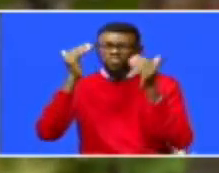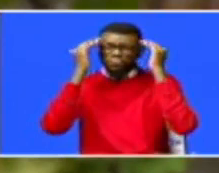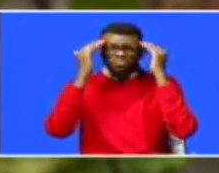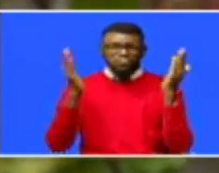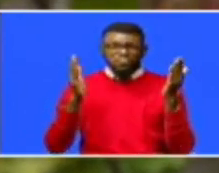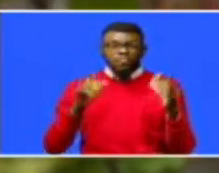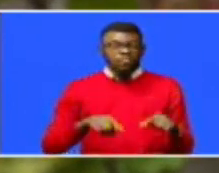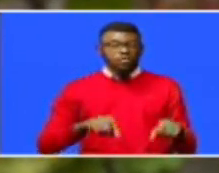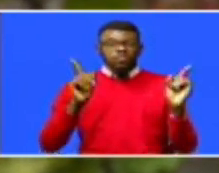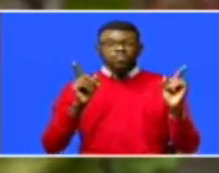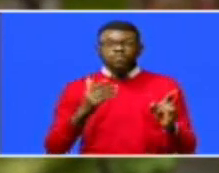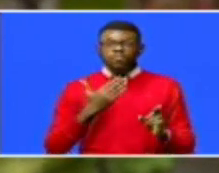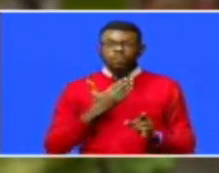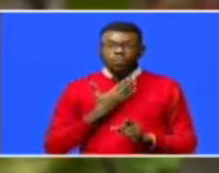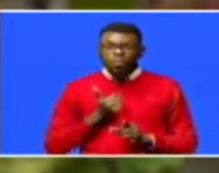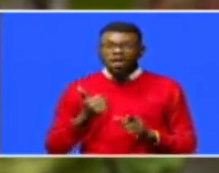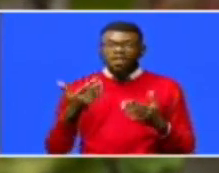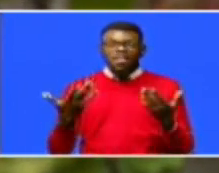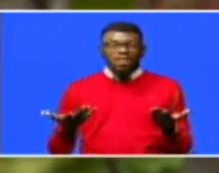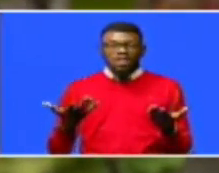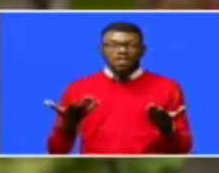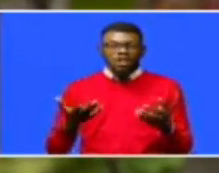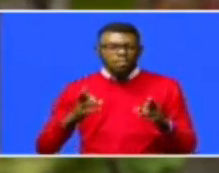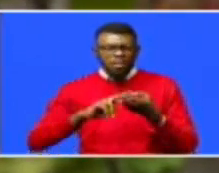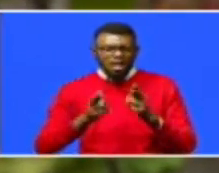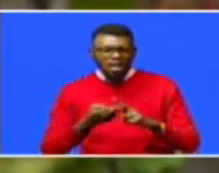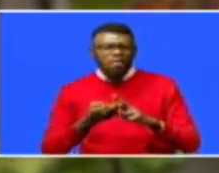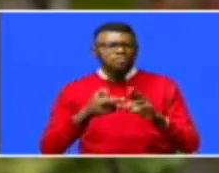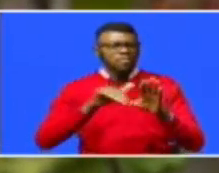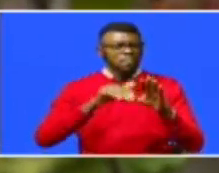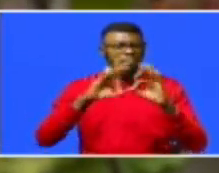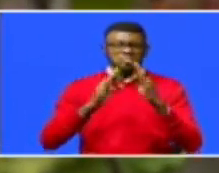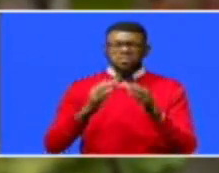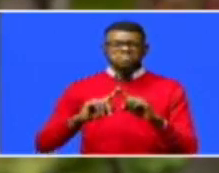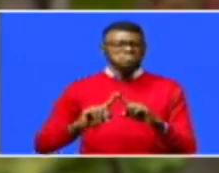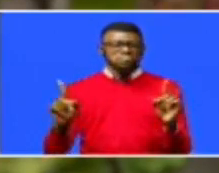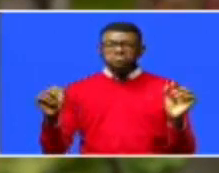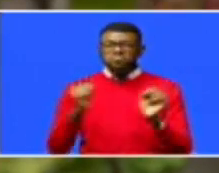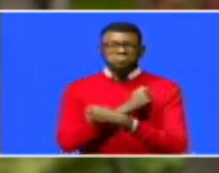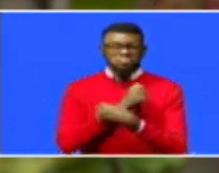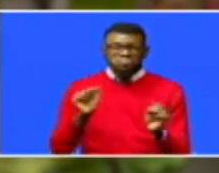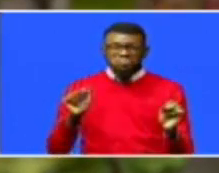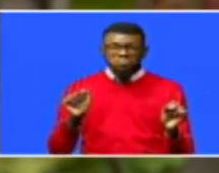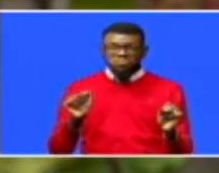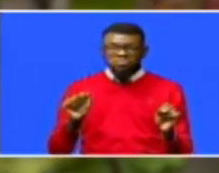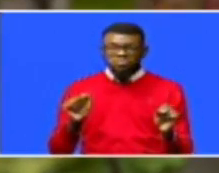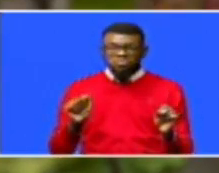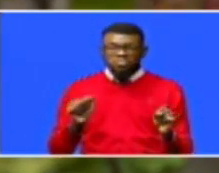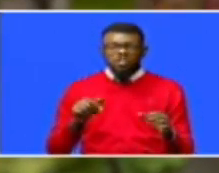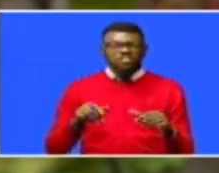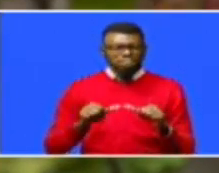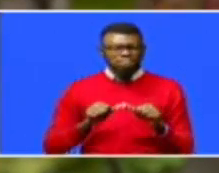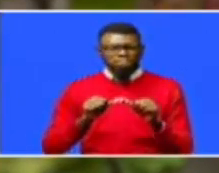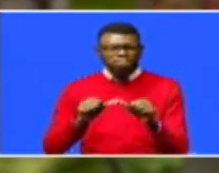would like to be in 2 camps to have contact with their relatives, but that's not possible. So they carry